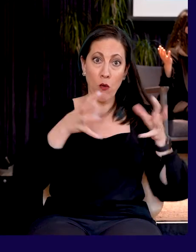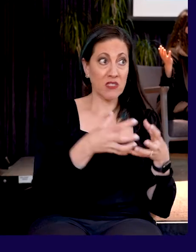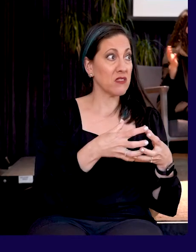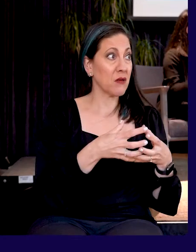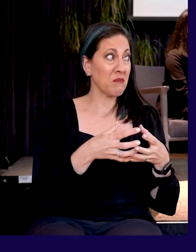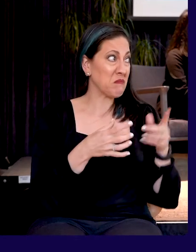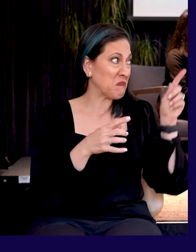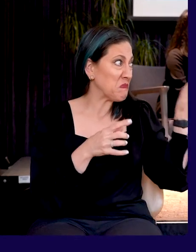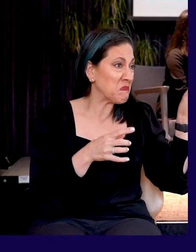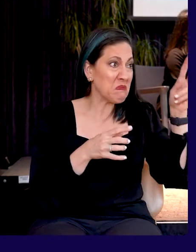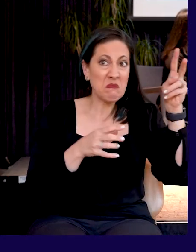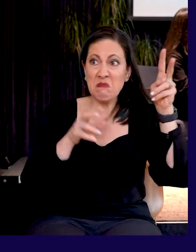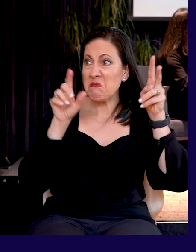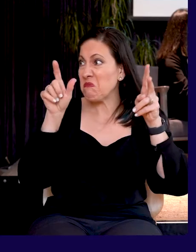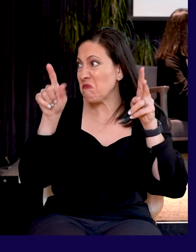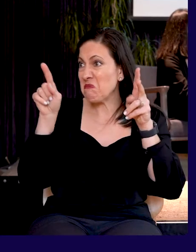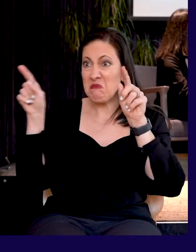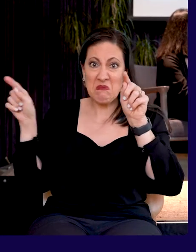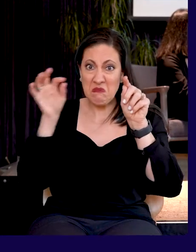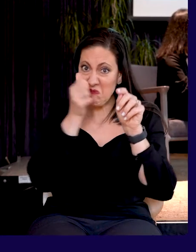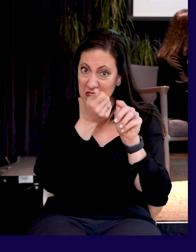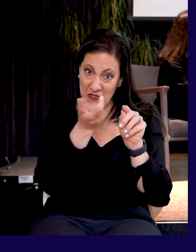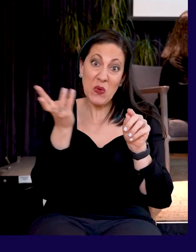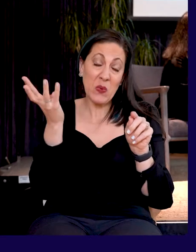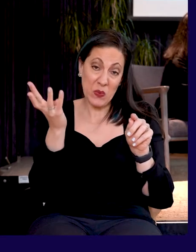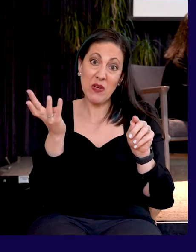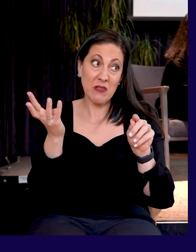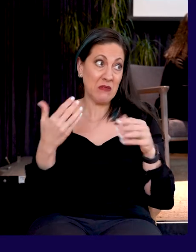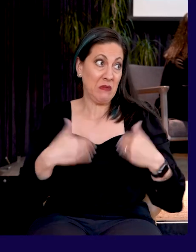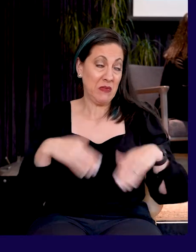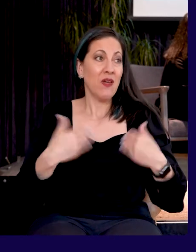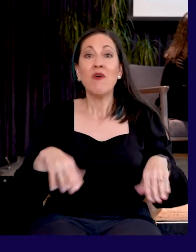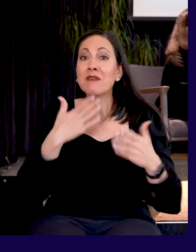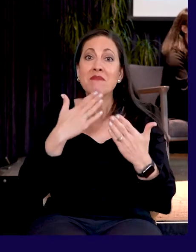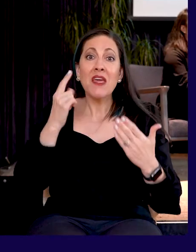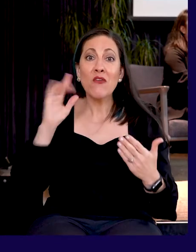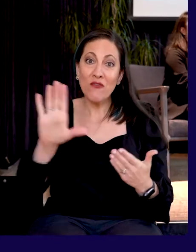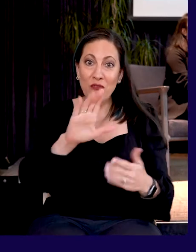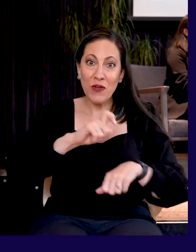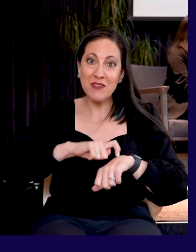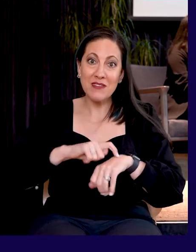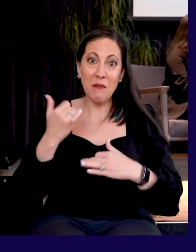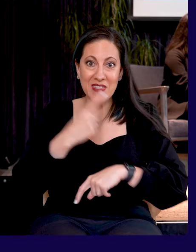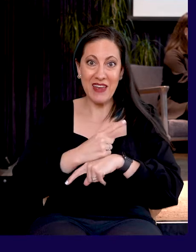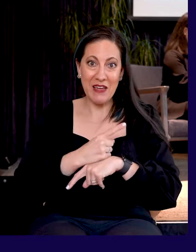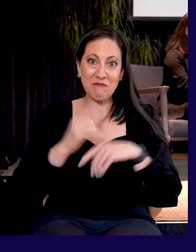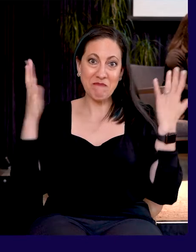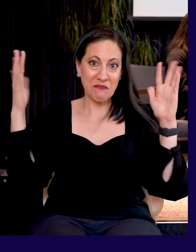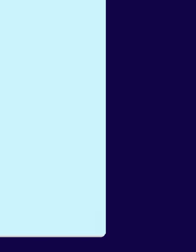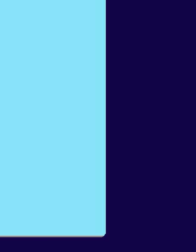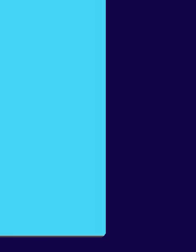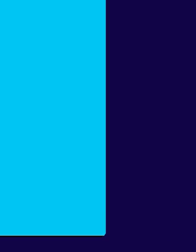revealing. All right. Well, with that, thank you so much for your time today. Thank you so much. Very nice to meet